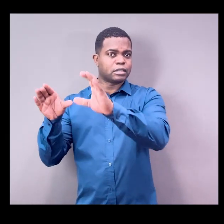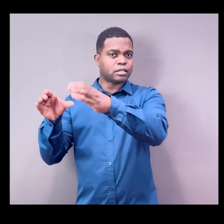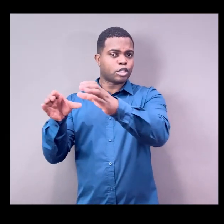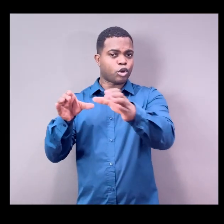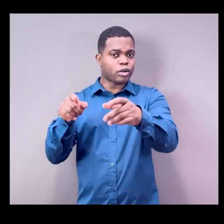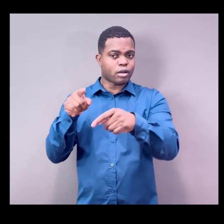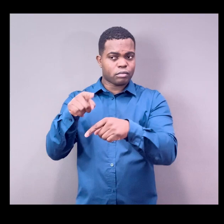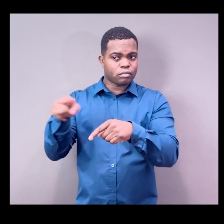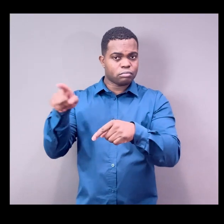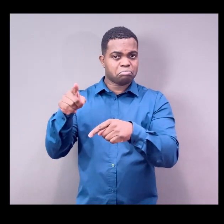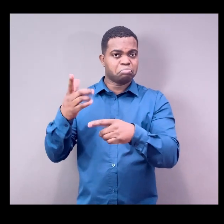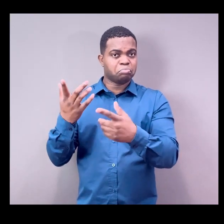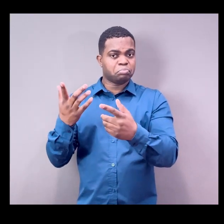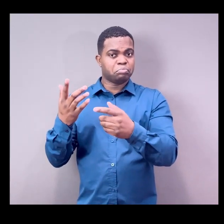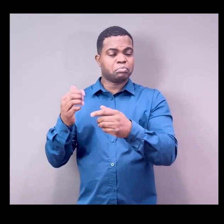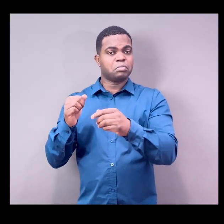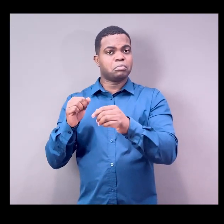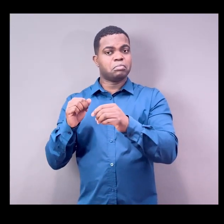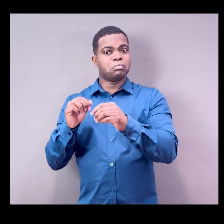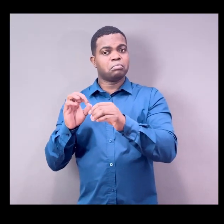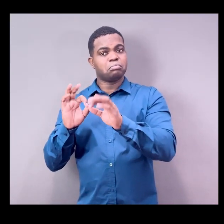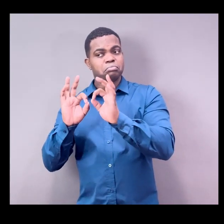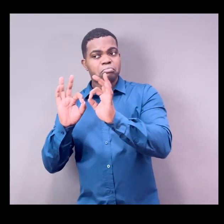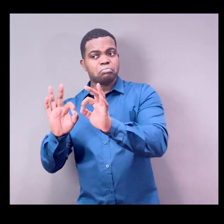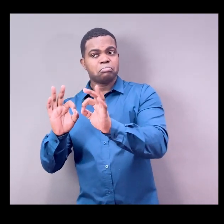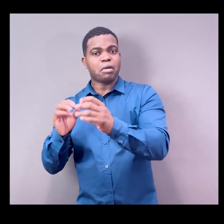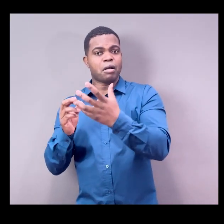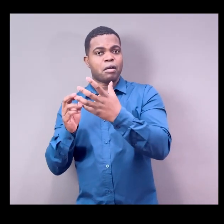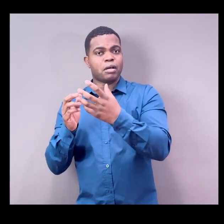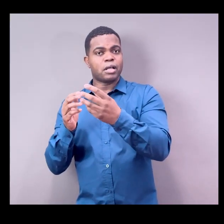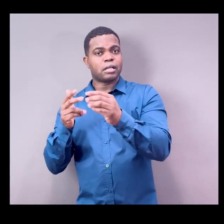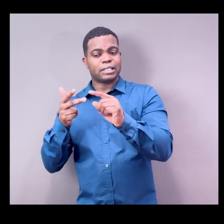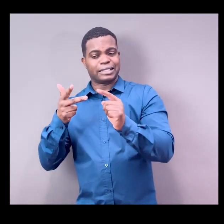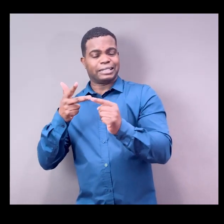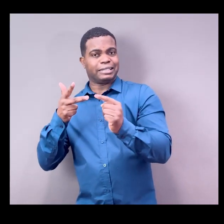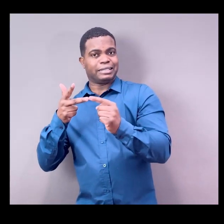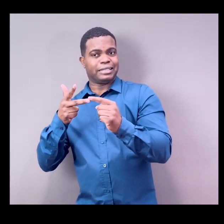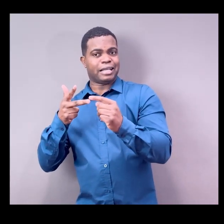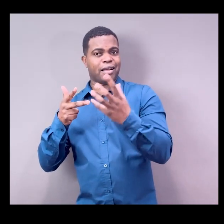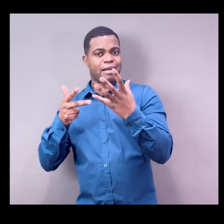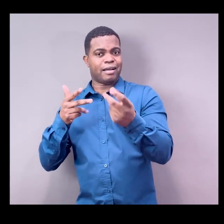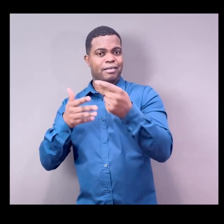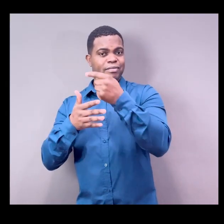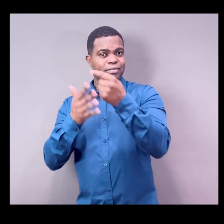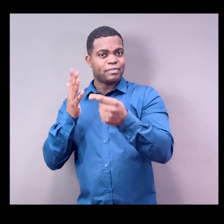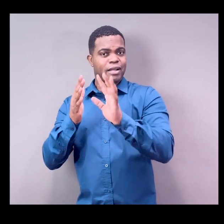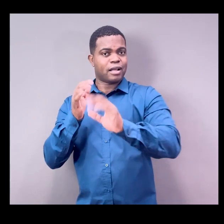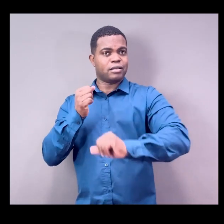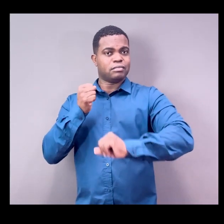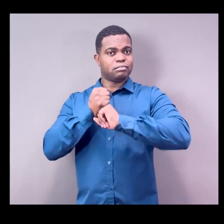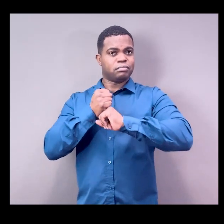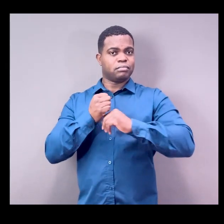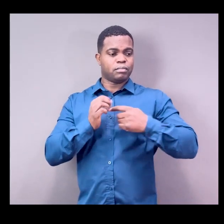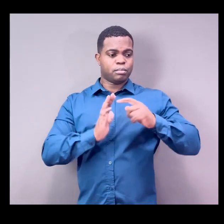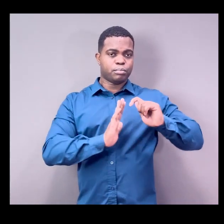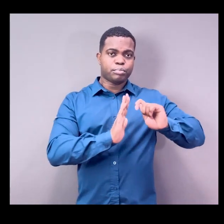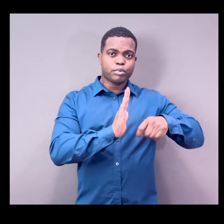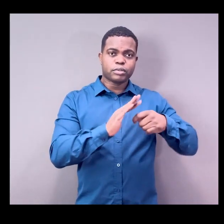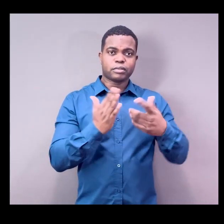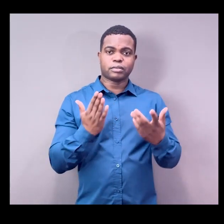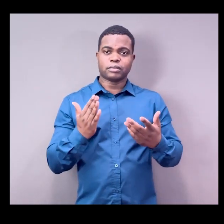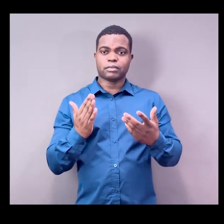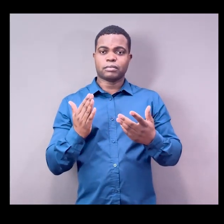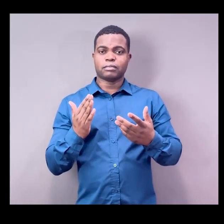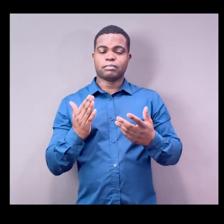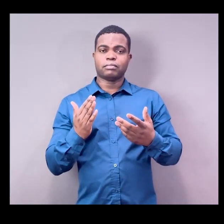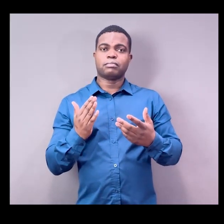can check the stakeholders, the key stakeholders, the factors, what you can leverage on that will benefit the